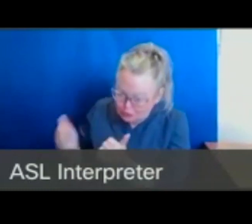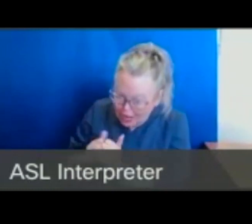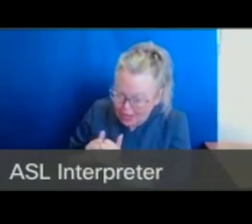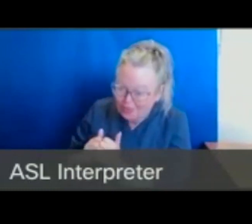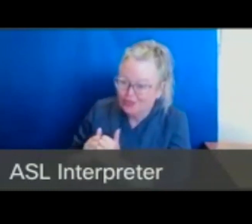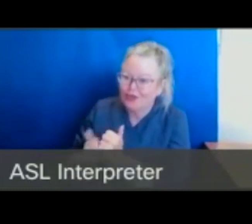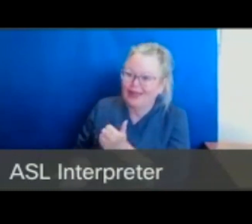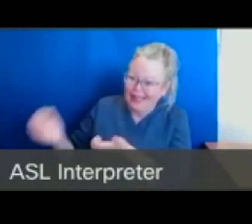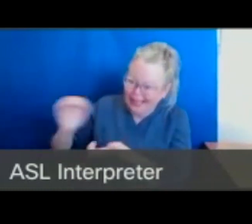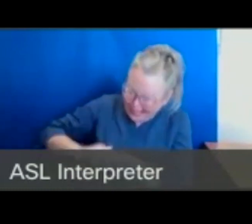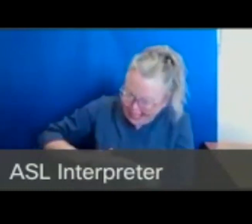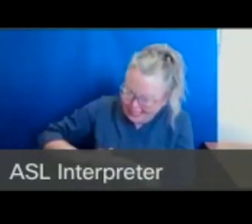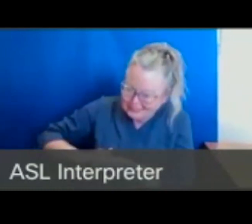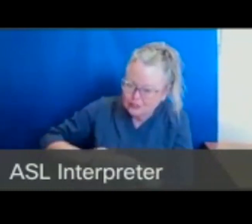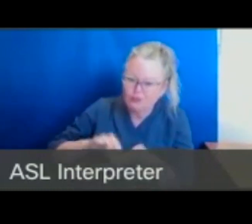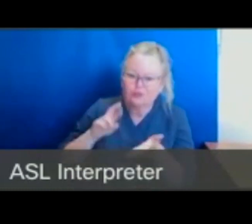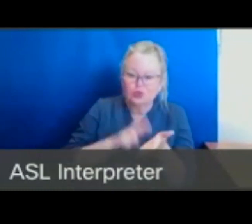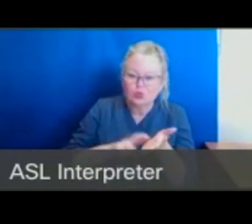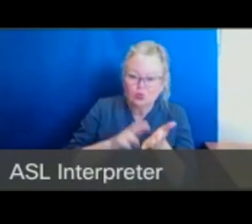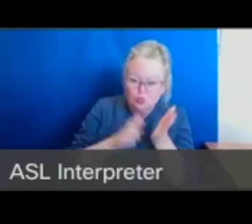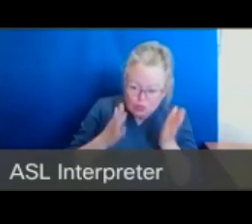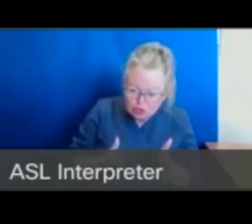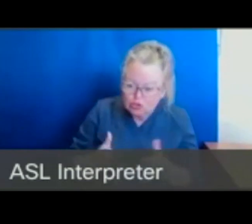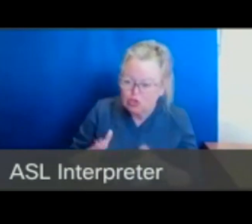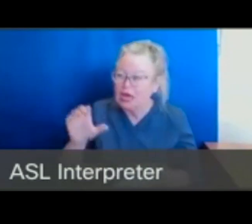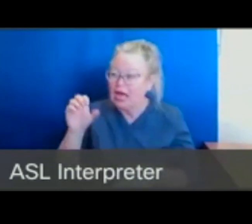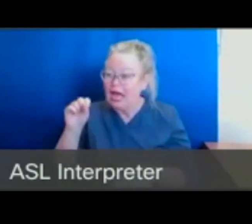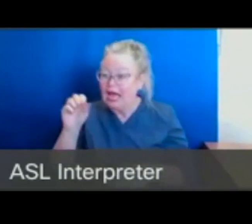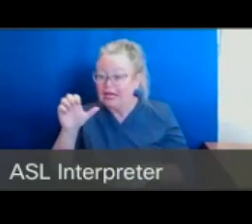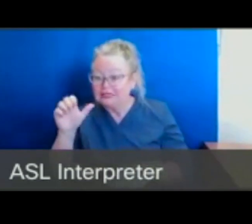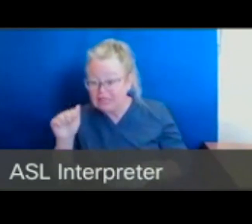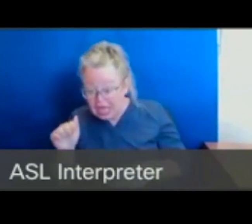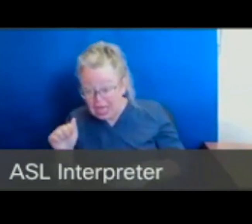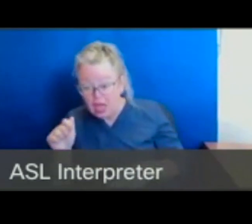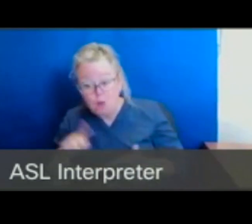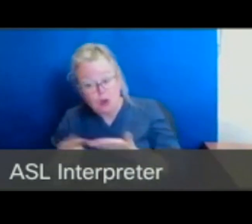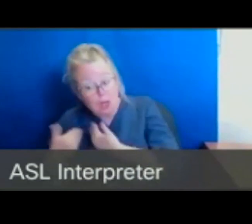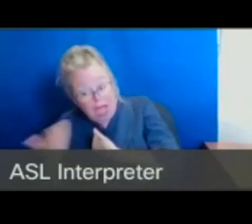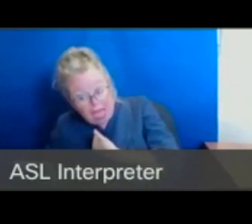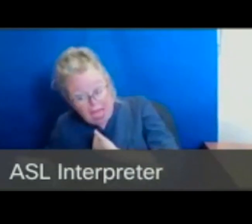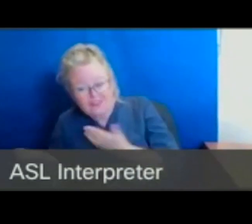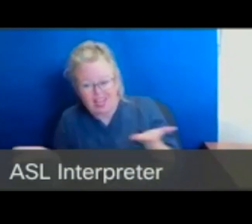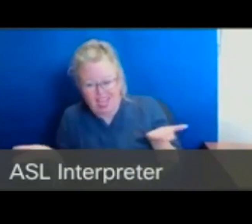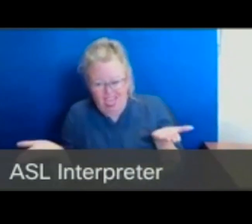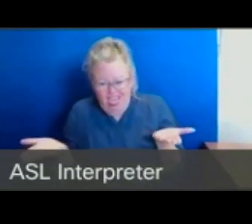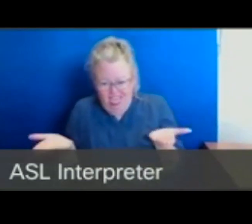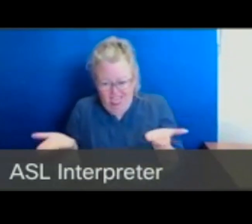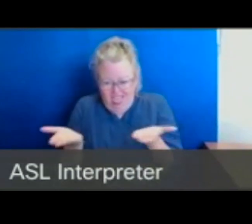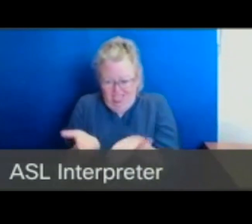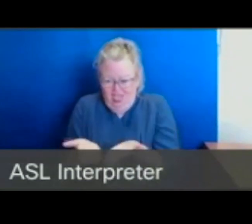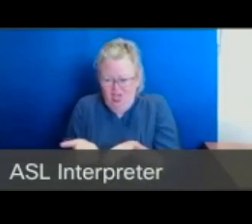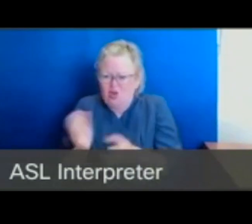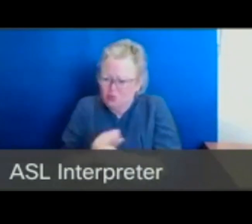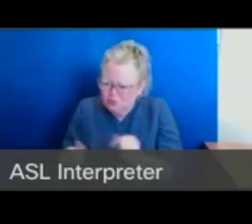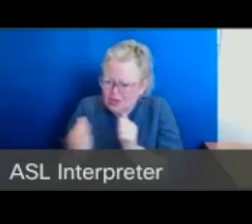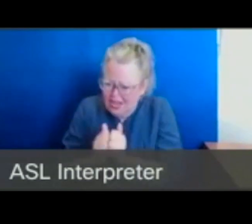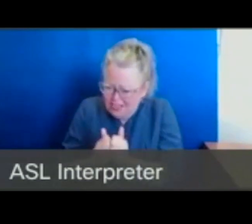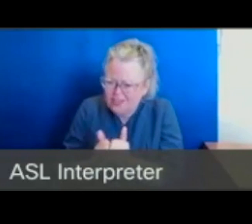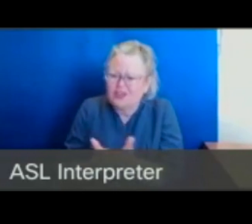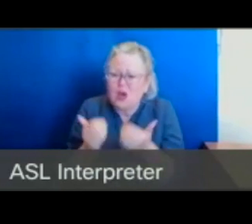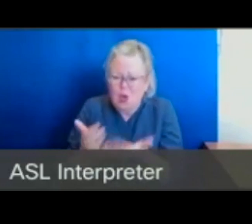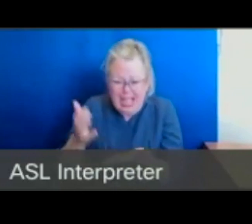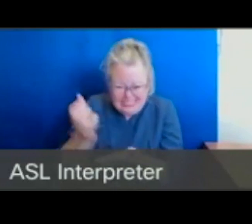the research community with the SCAs and the SCAs with the research communities and researchers within SCAs to